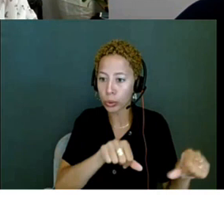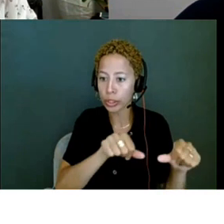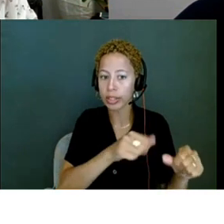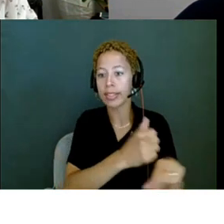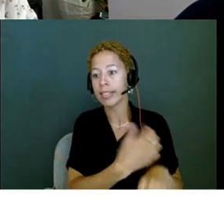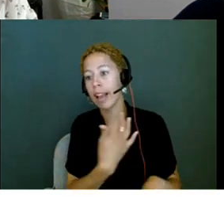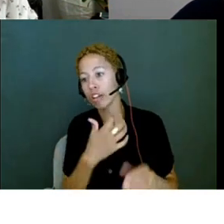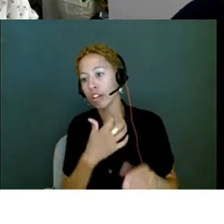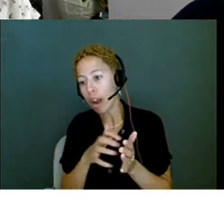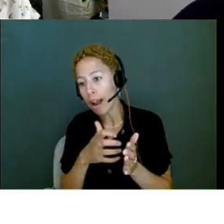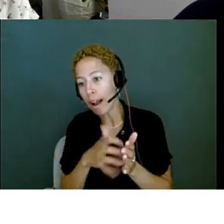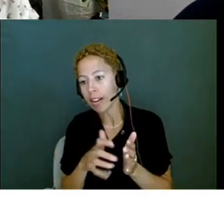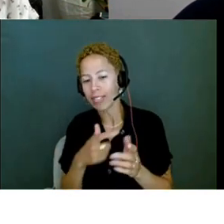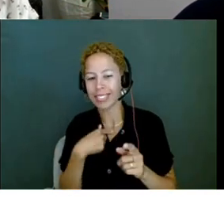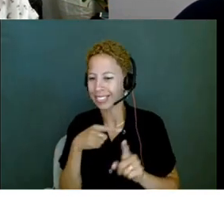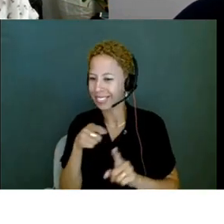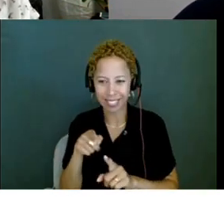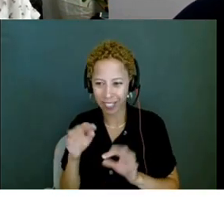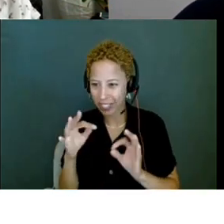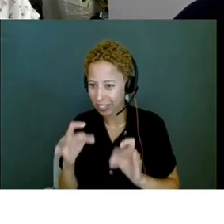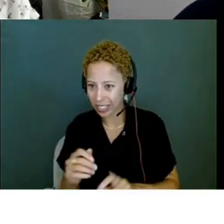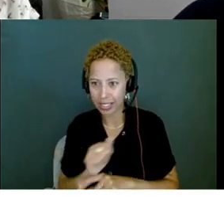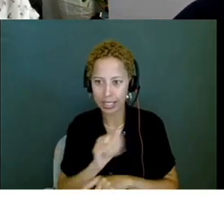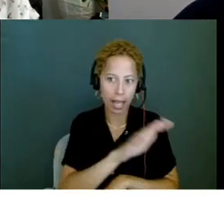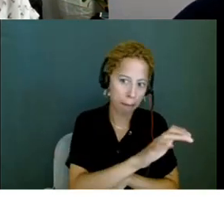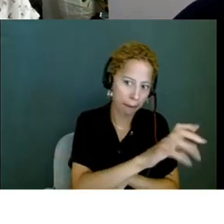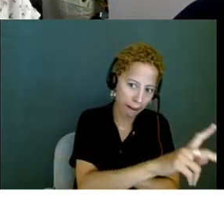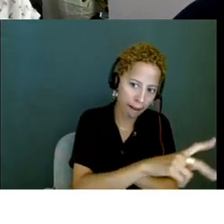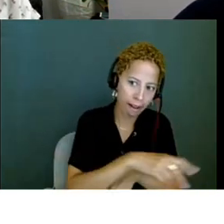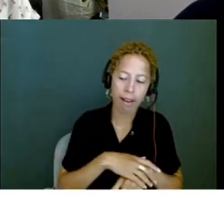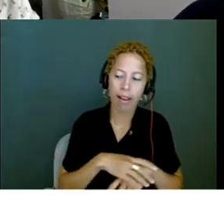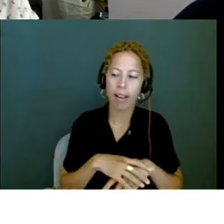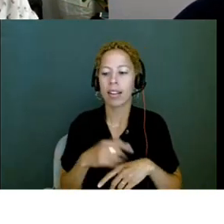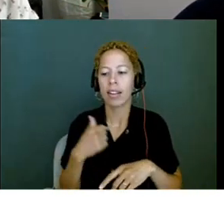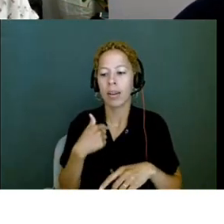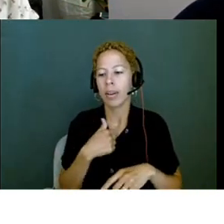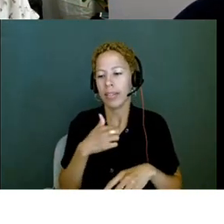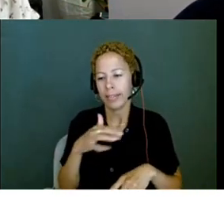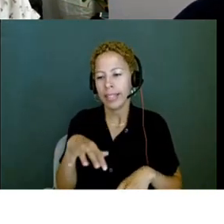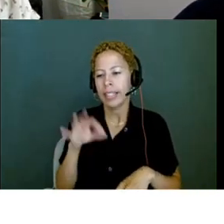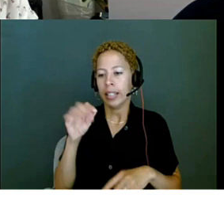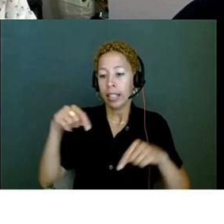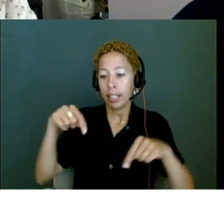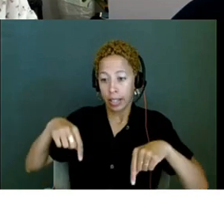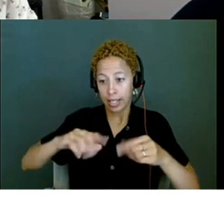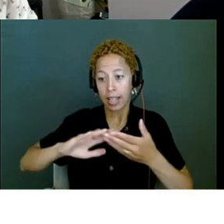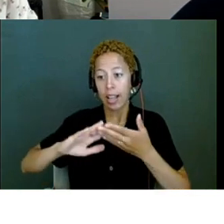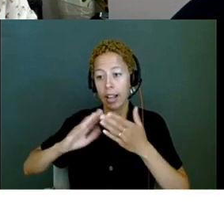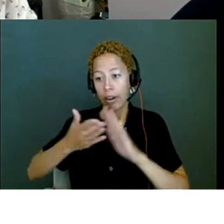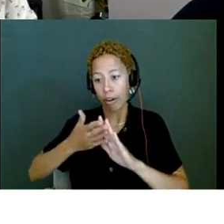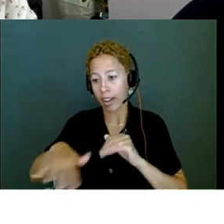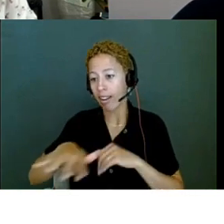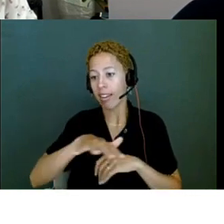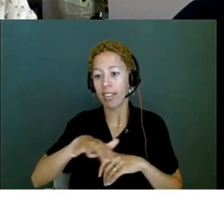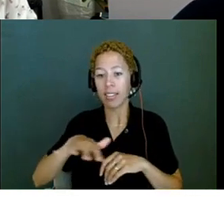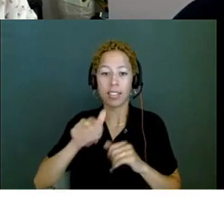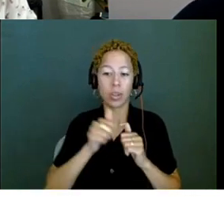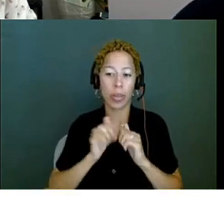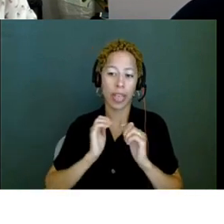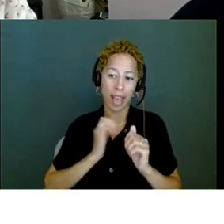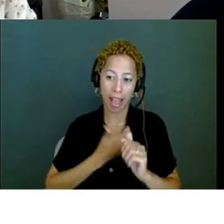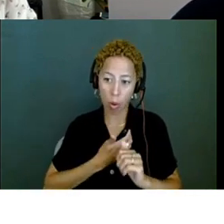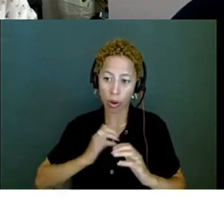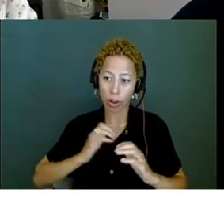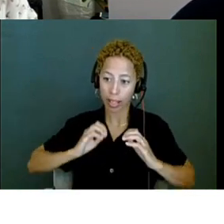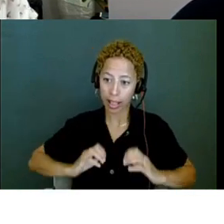send it back. And we just found that in our particular area with our particular clients and